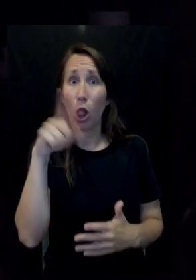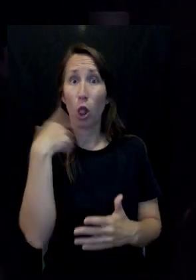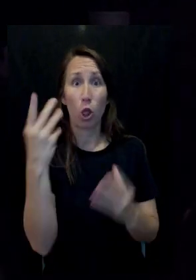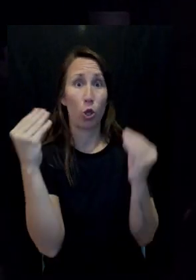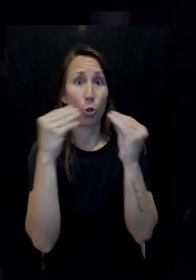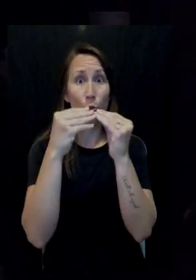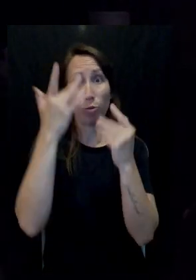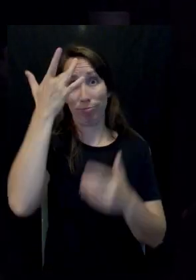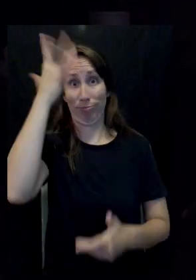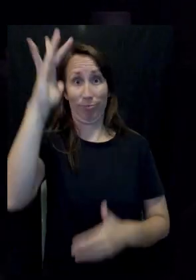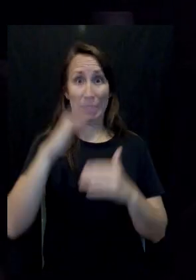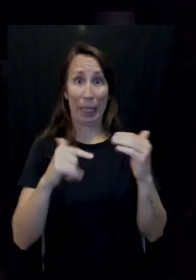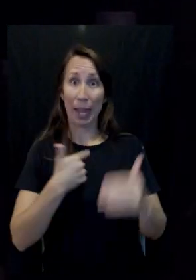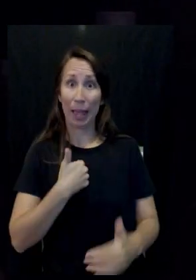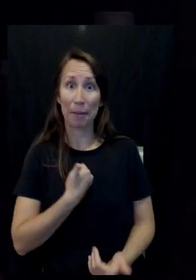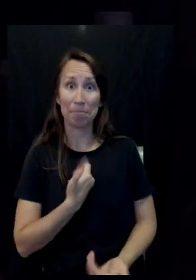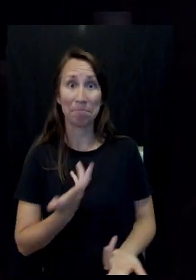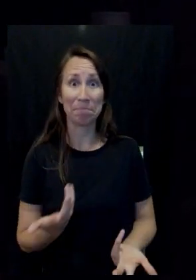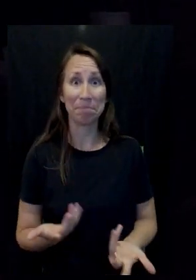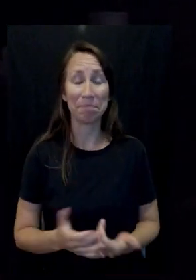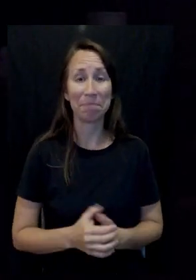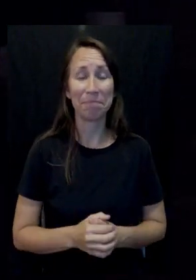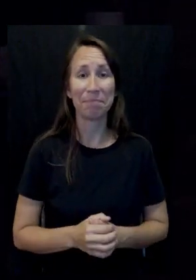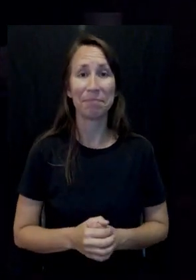more educated than I am.